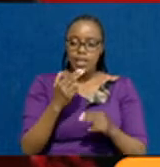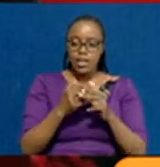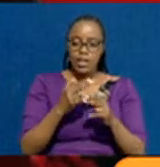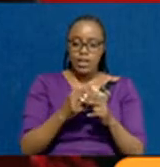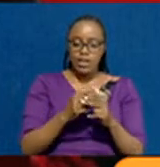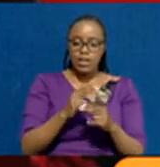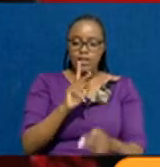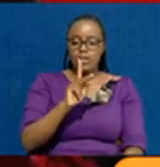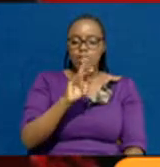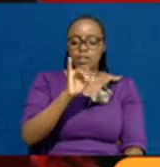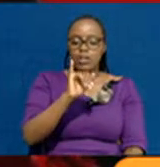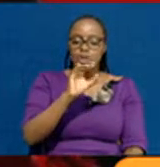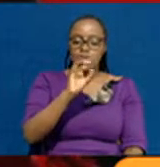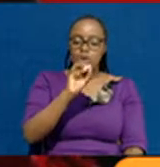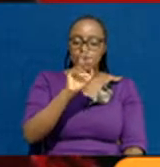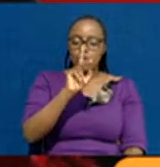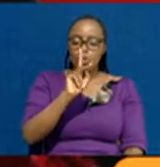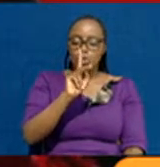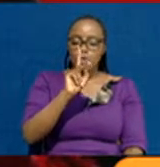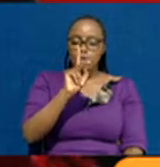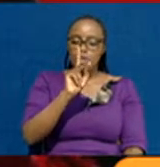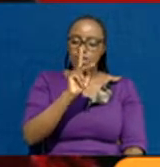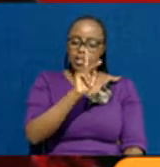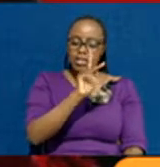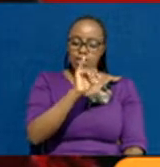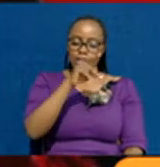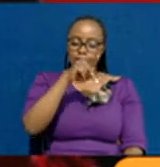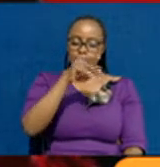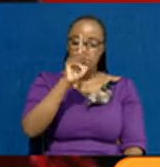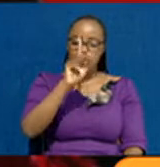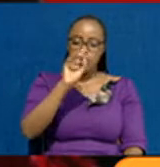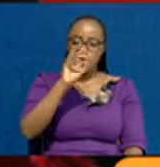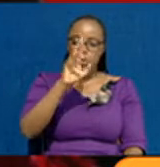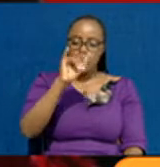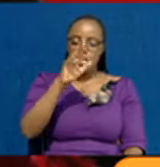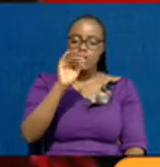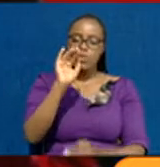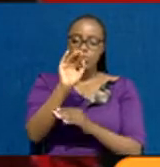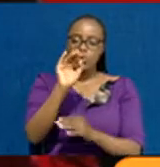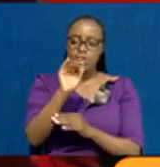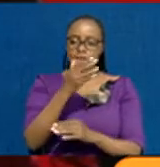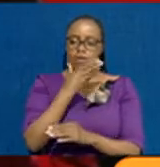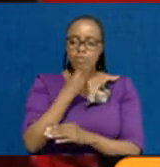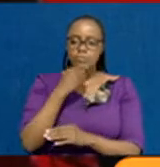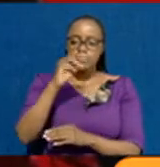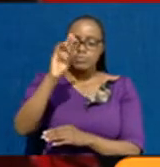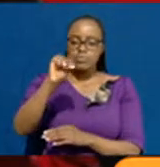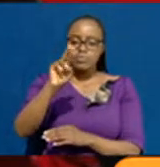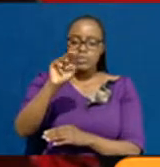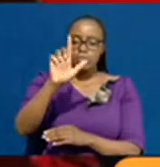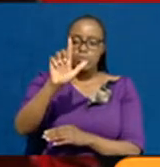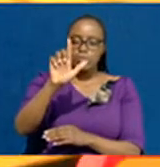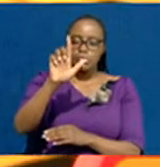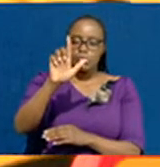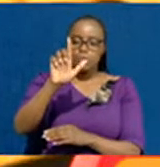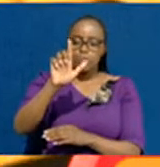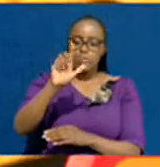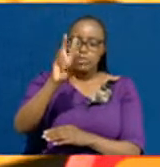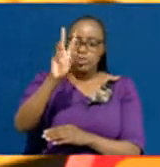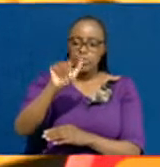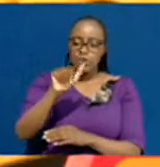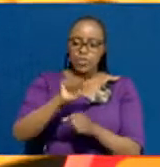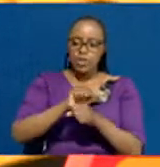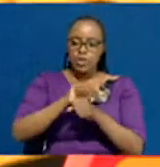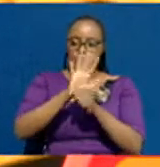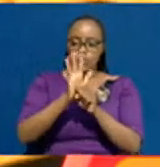is Kipkorir Alan, and I want to pass this question to Mr. Mulwa. Of course,